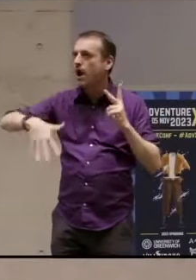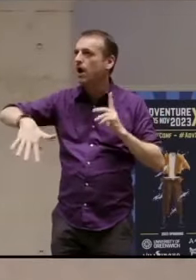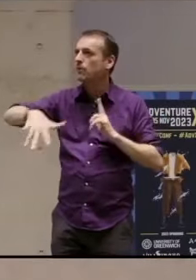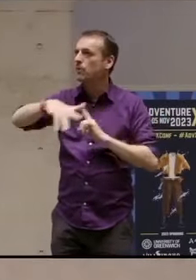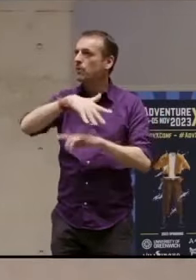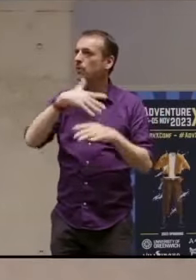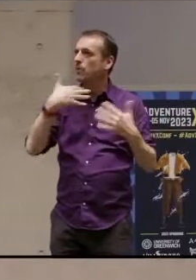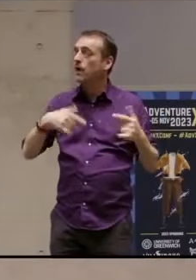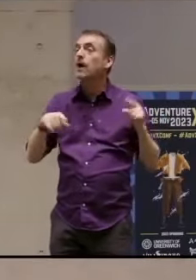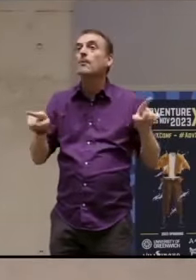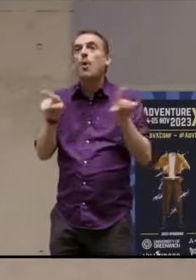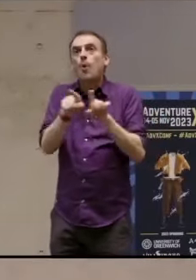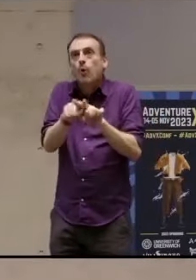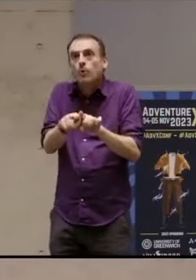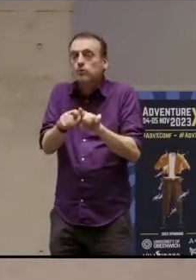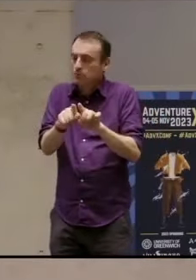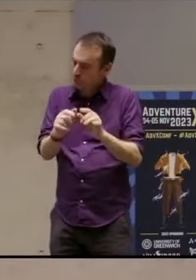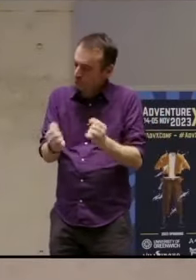science fiction story.